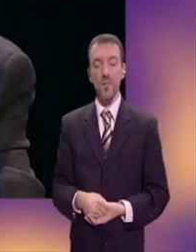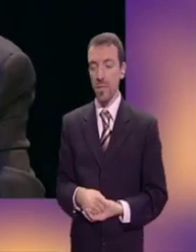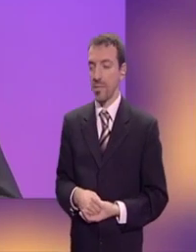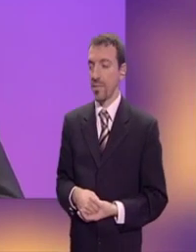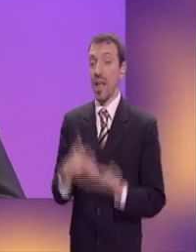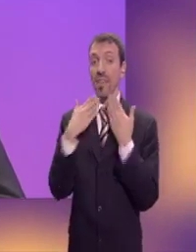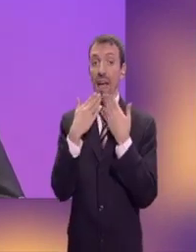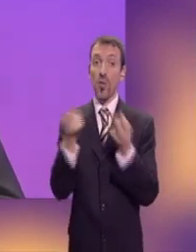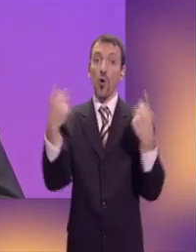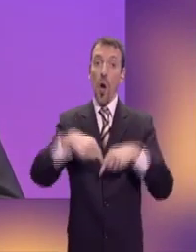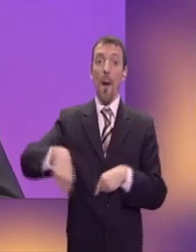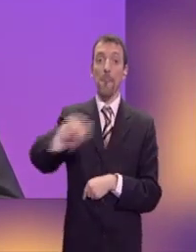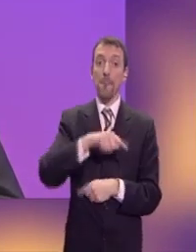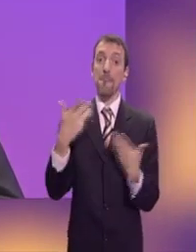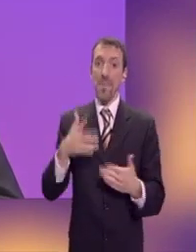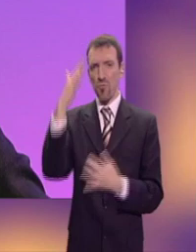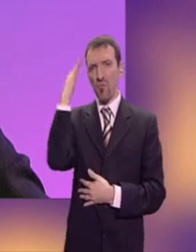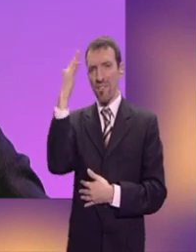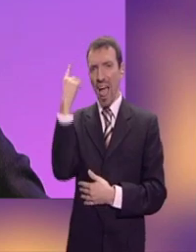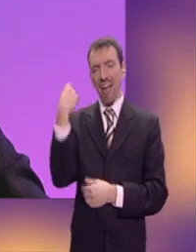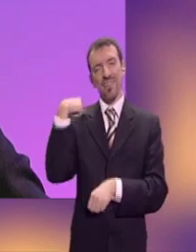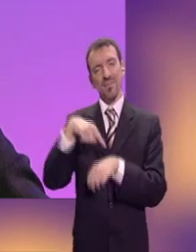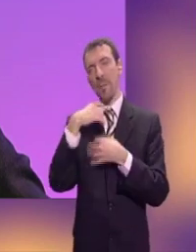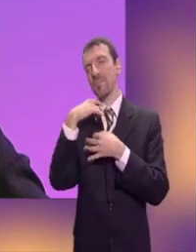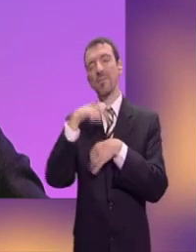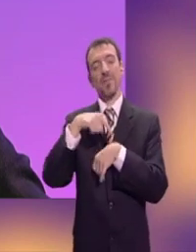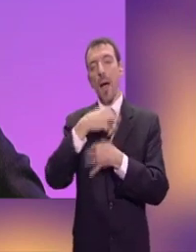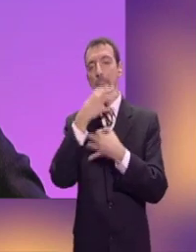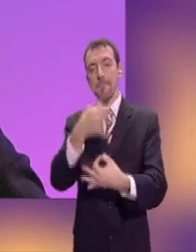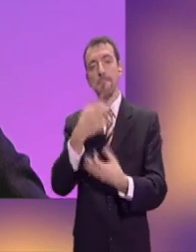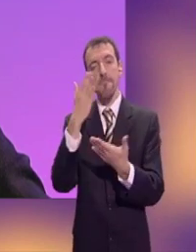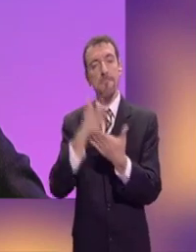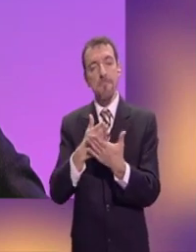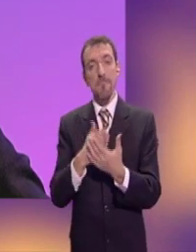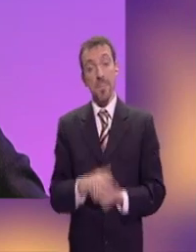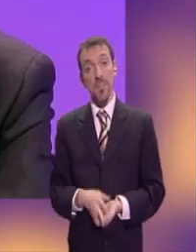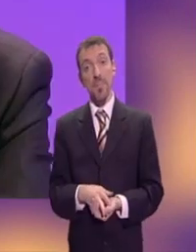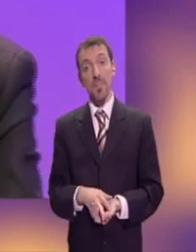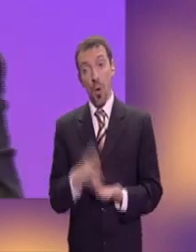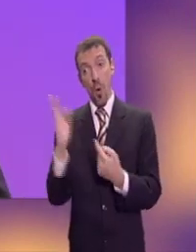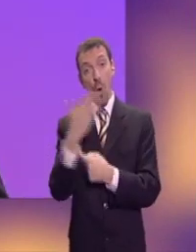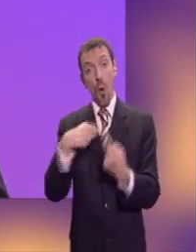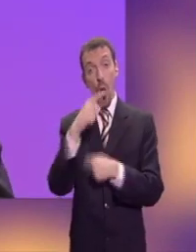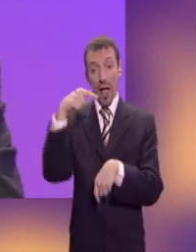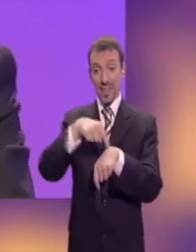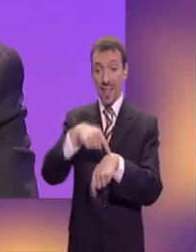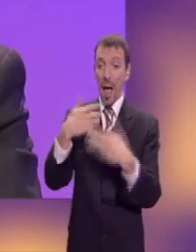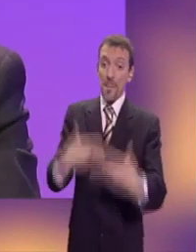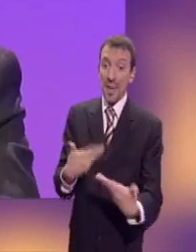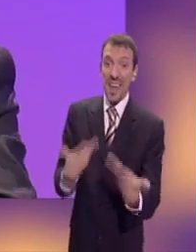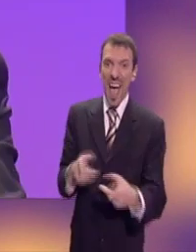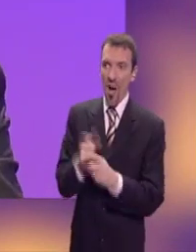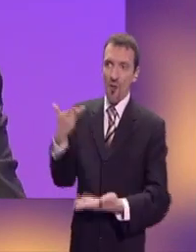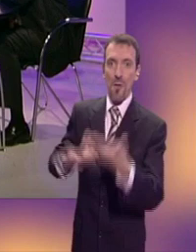for coming in this morning to reflect on that fascinating period and the equally interesting contemporary period as well. Who